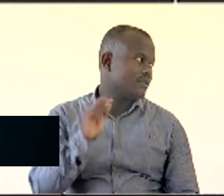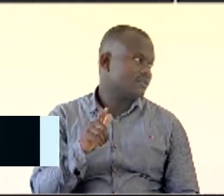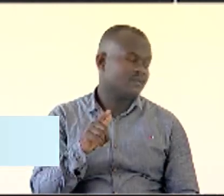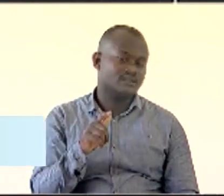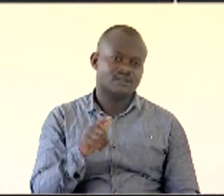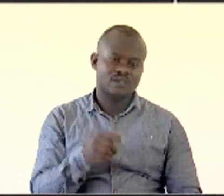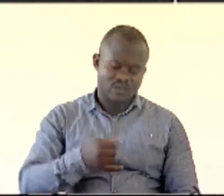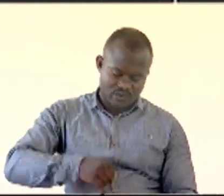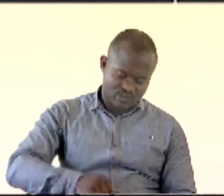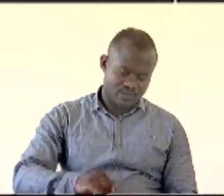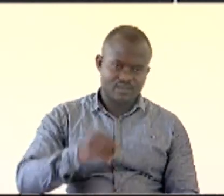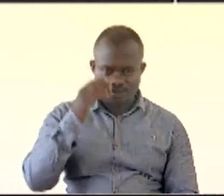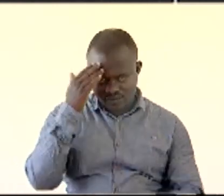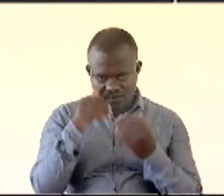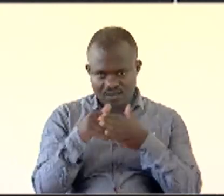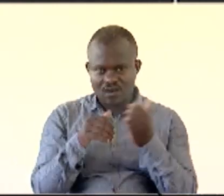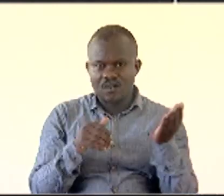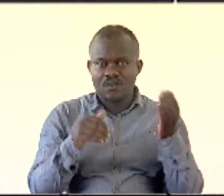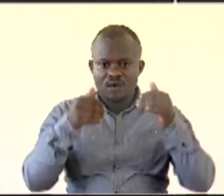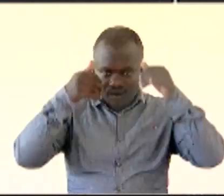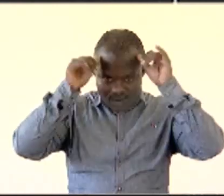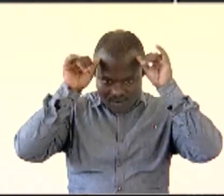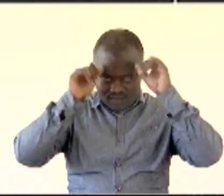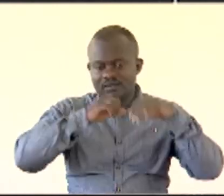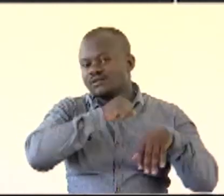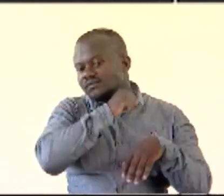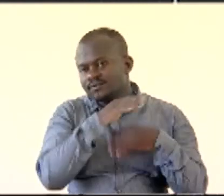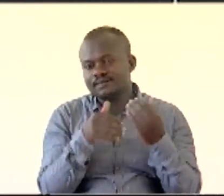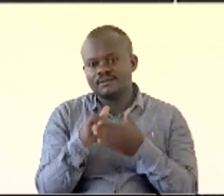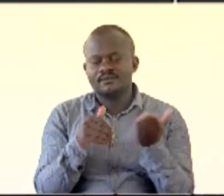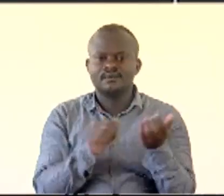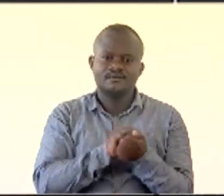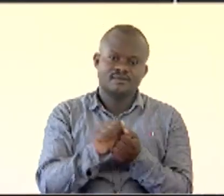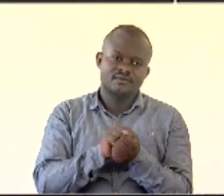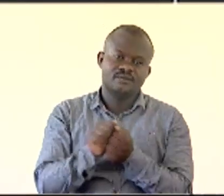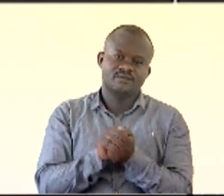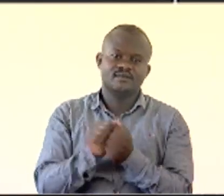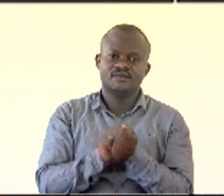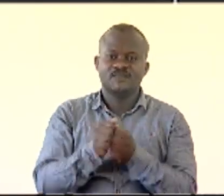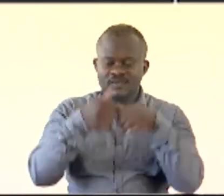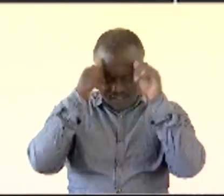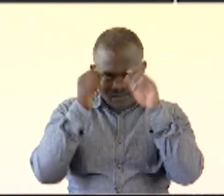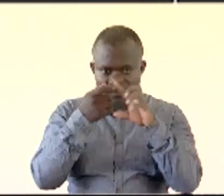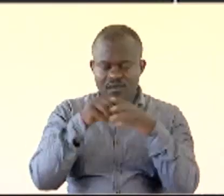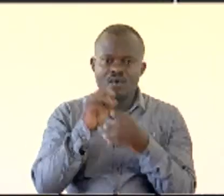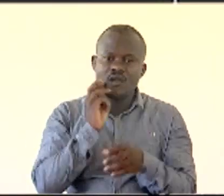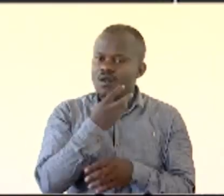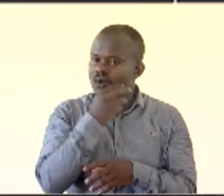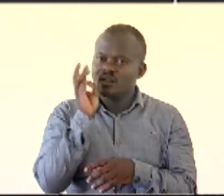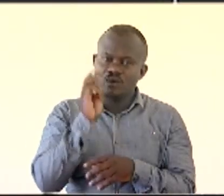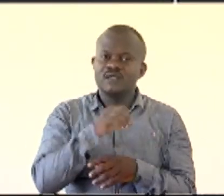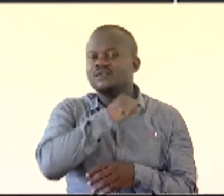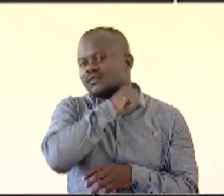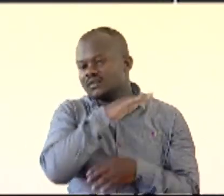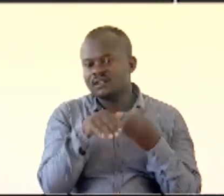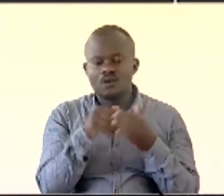Urine from cows will contaminate water. Washing a car from a water body will